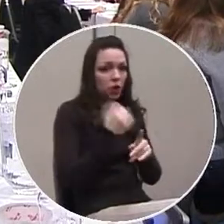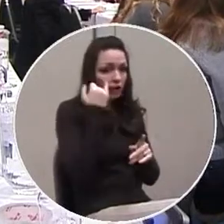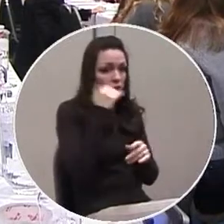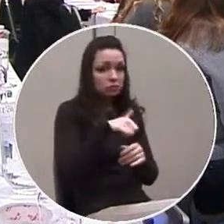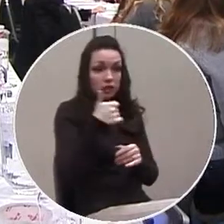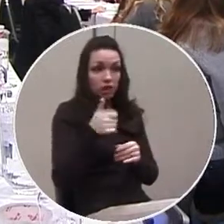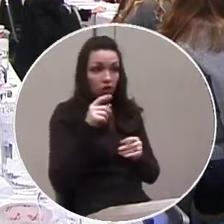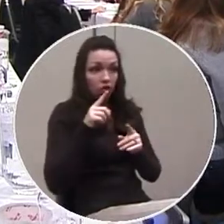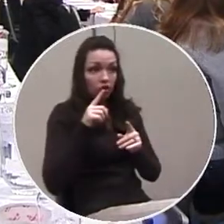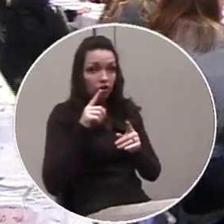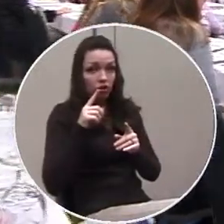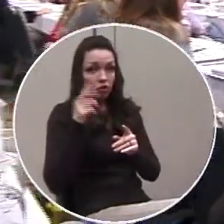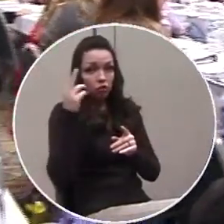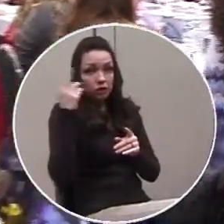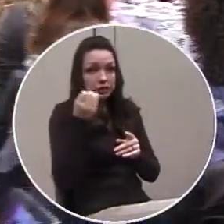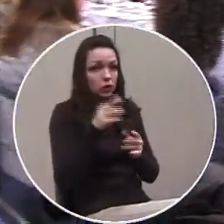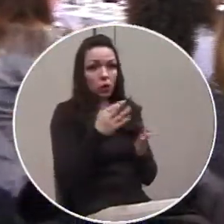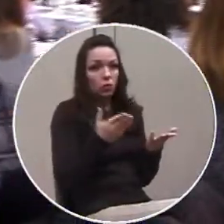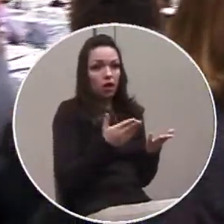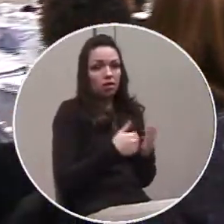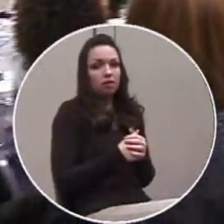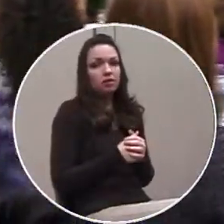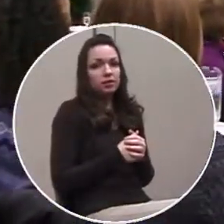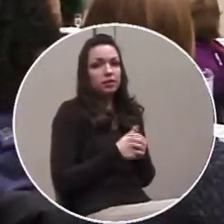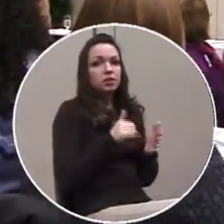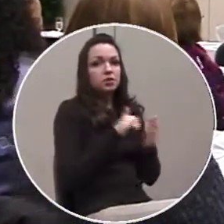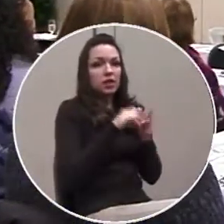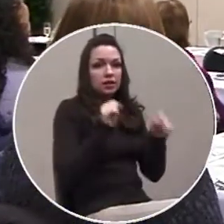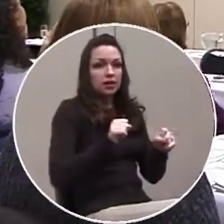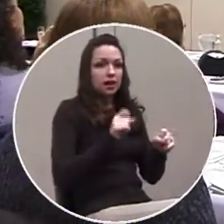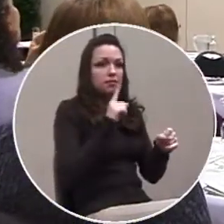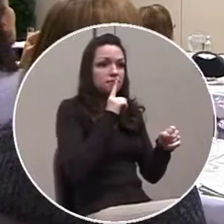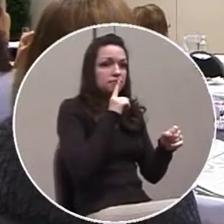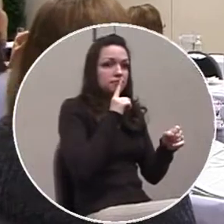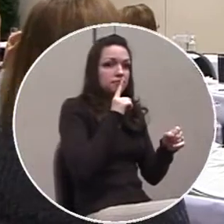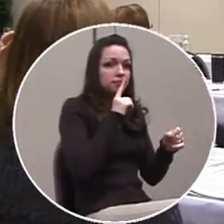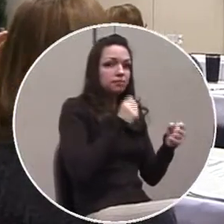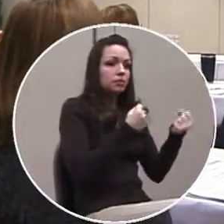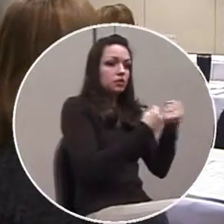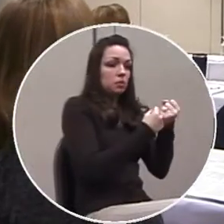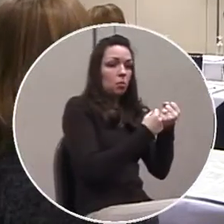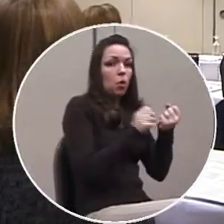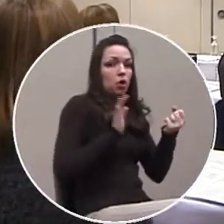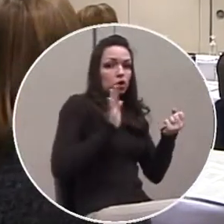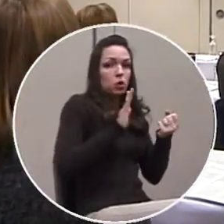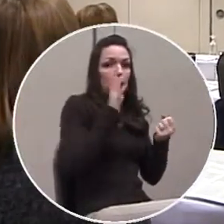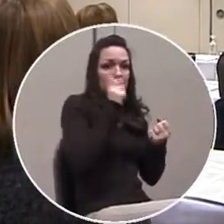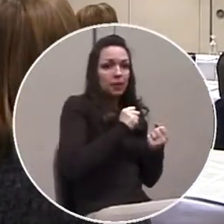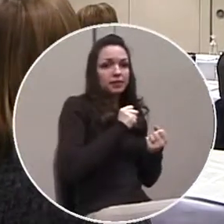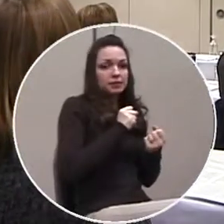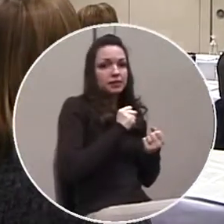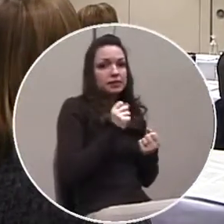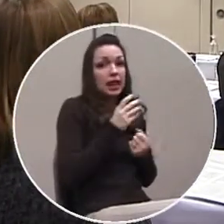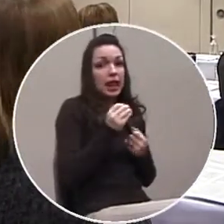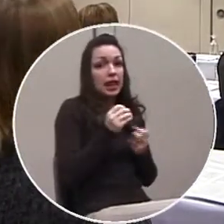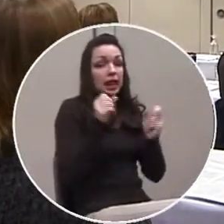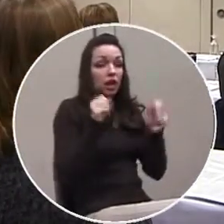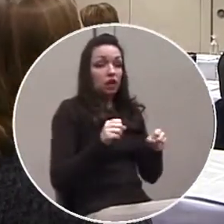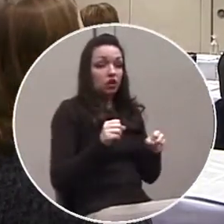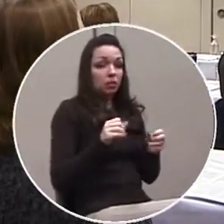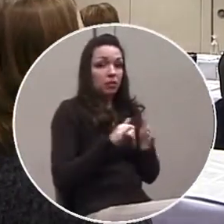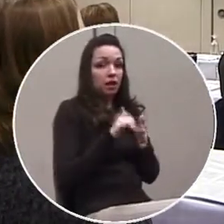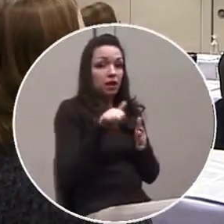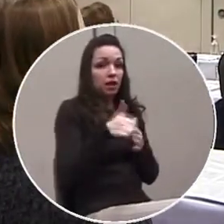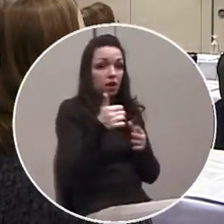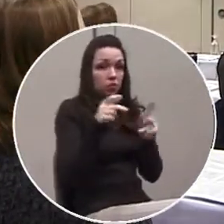or... Excellent. So it confirms or supports your hypothesis, okay? It also could be that somebody else